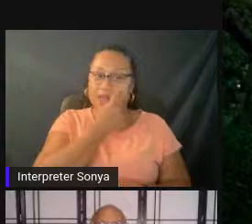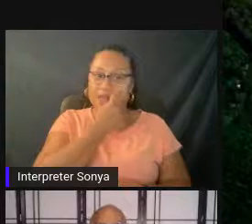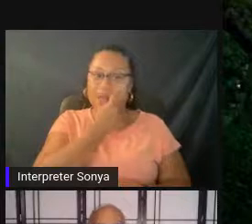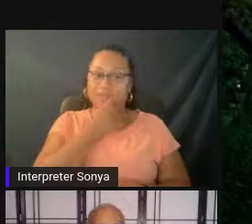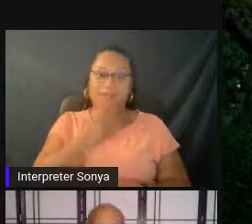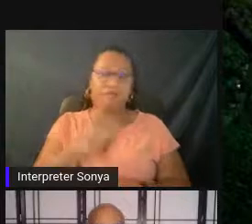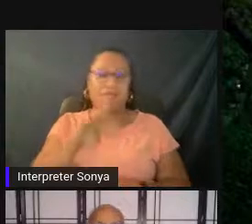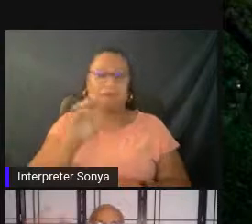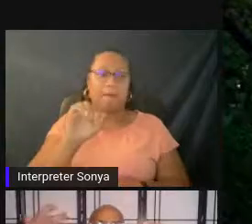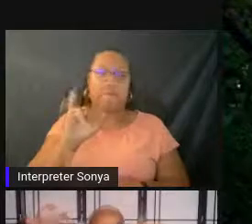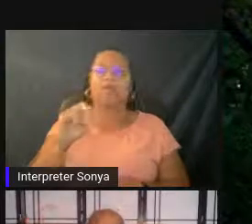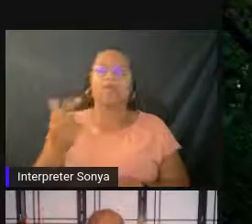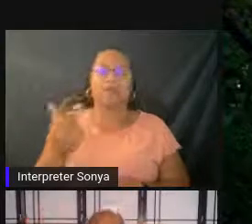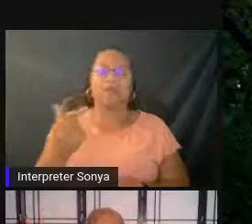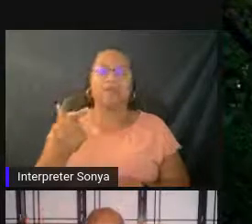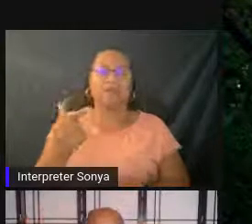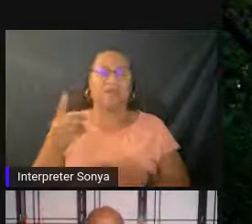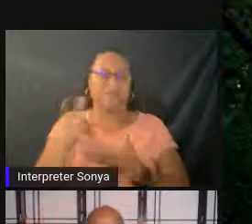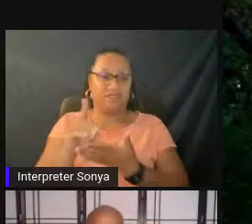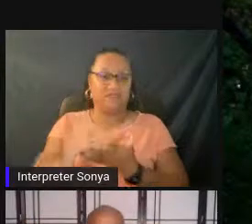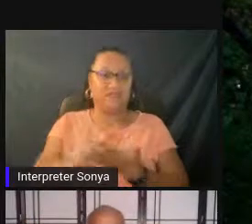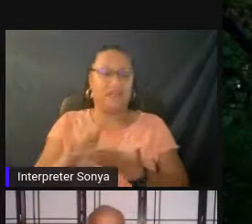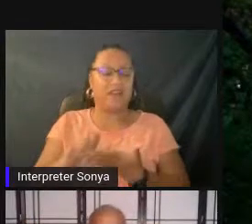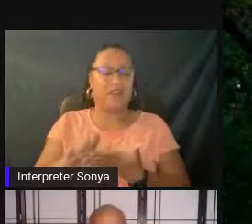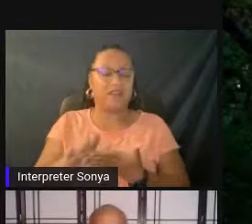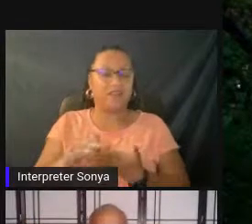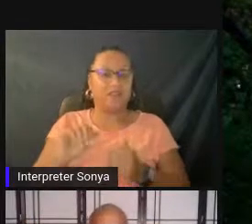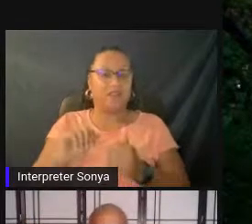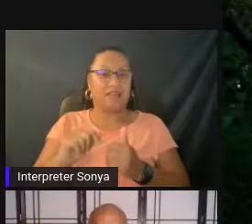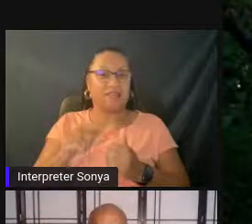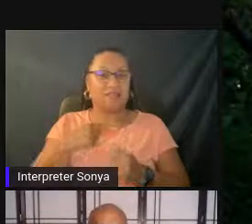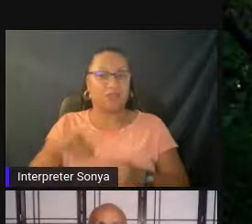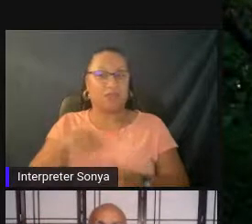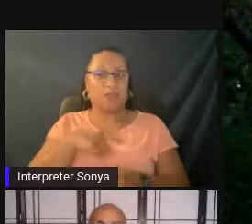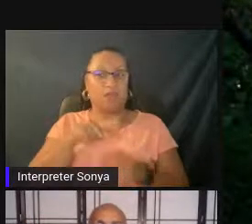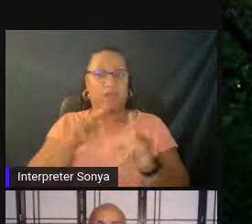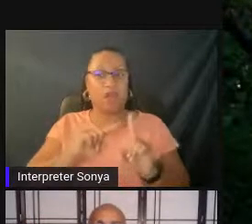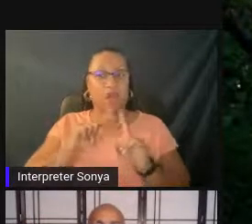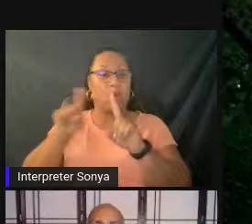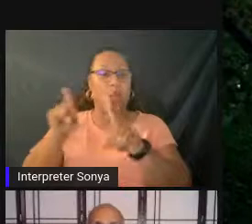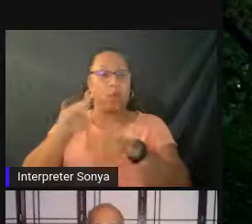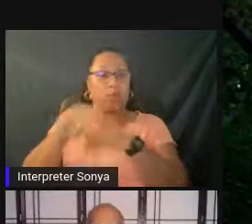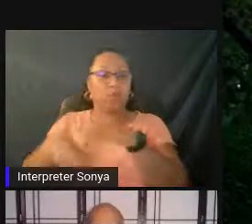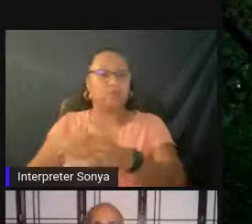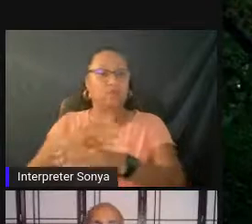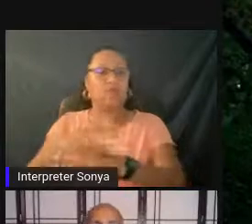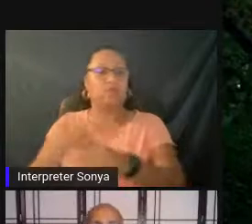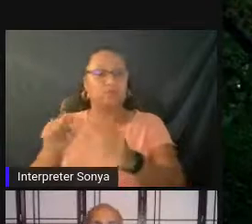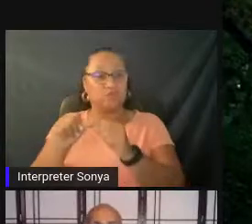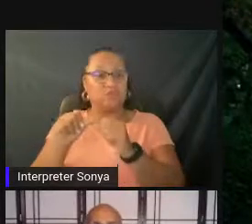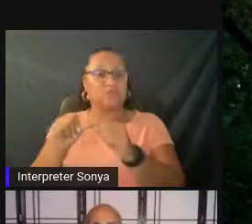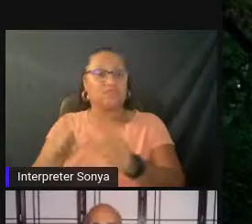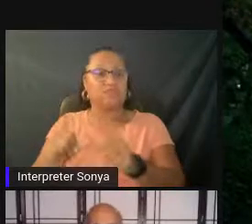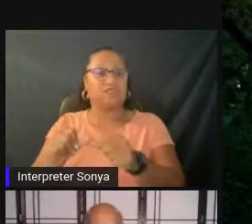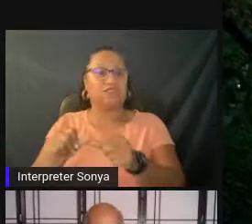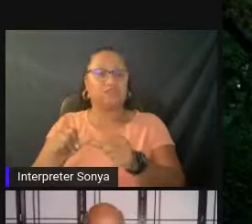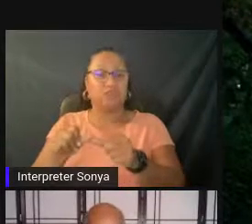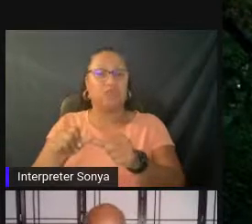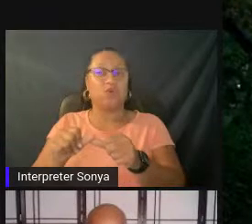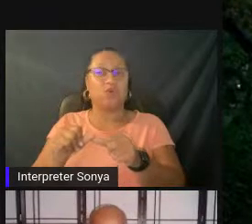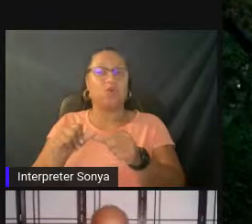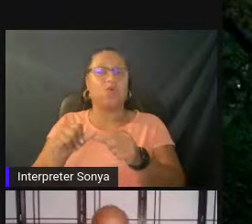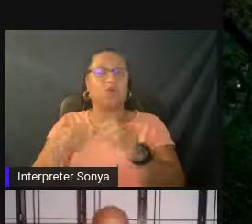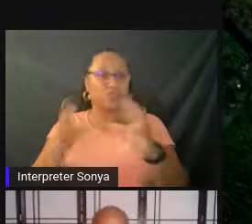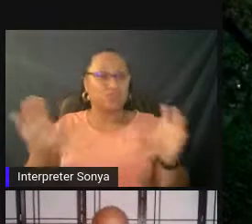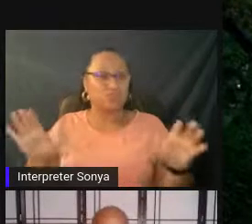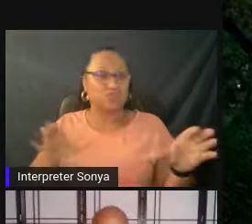beingness of the divine, as we now go out into the world to continue this thing called being of